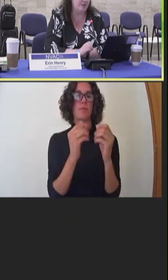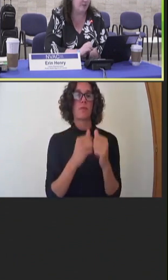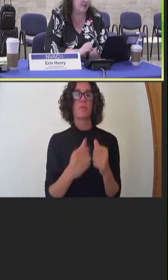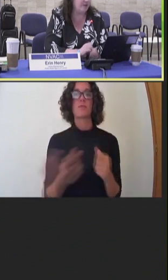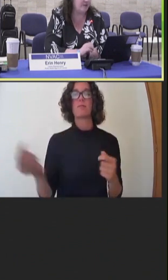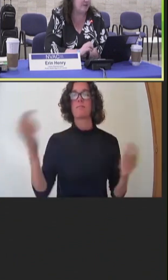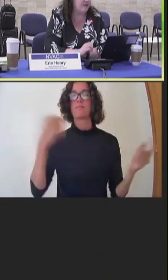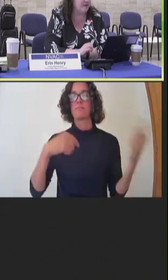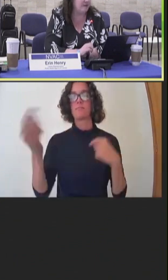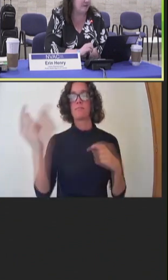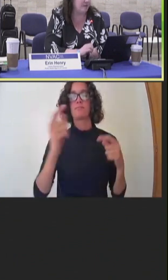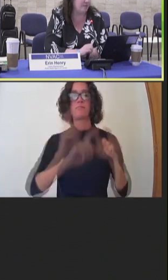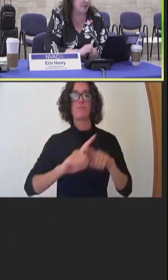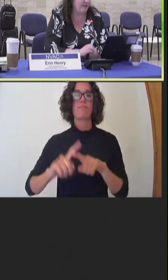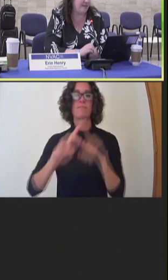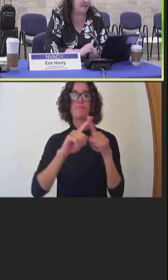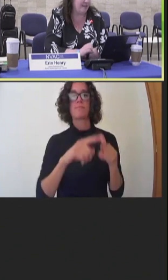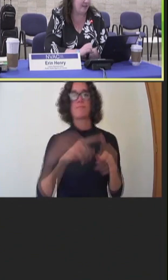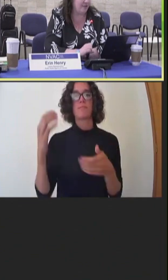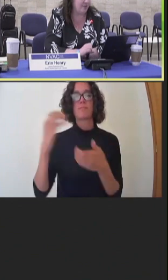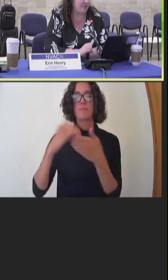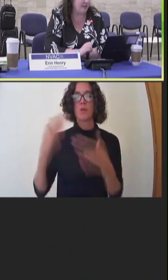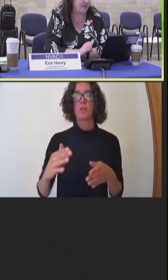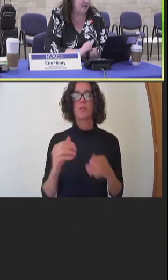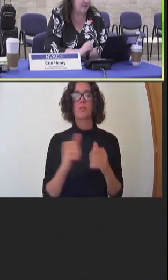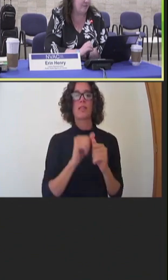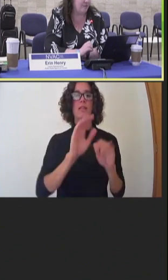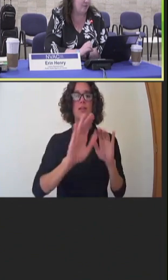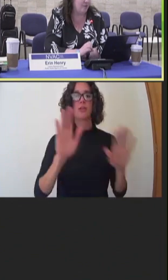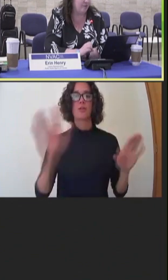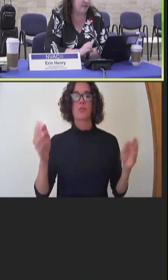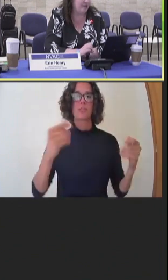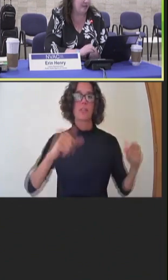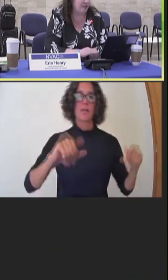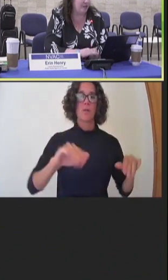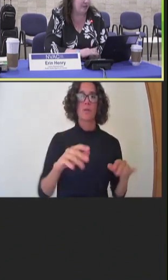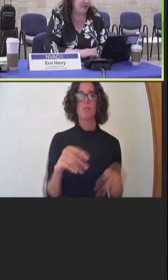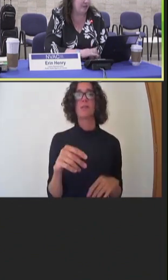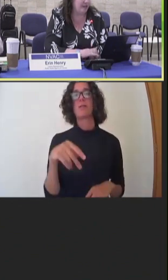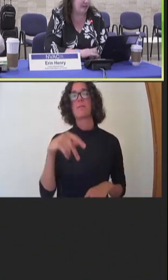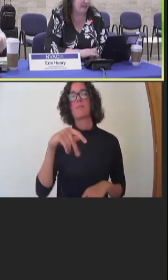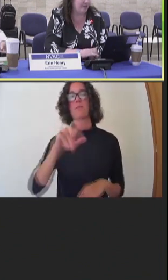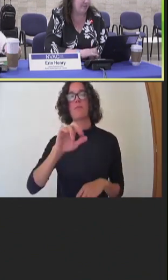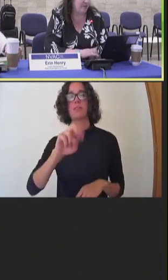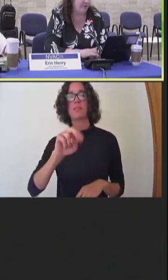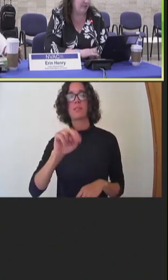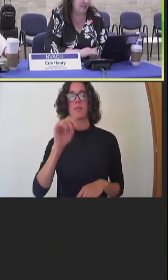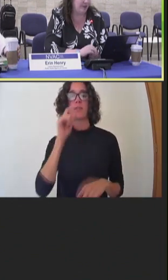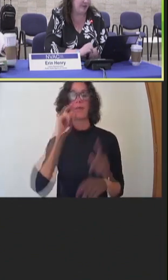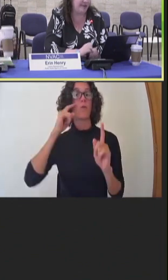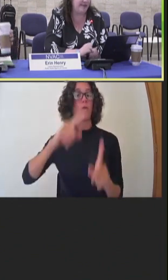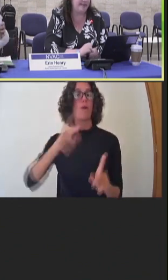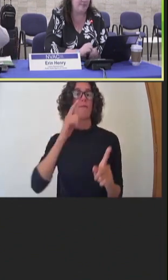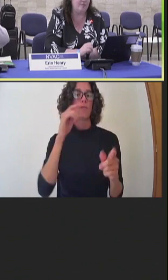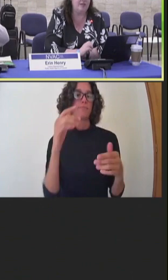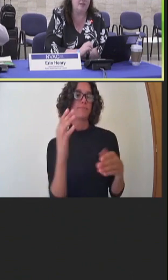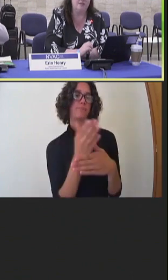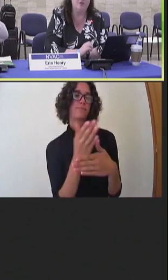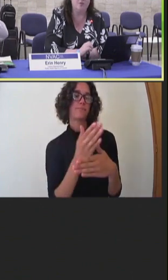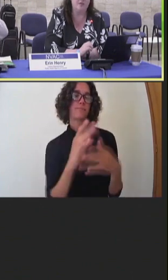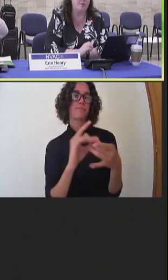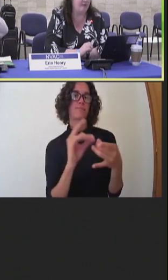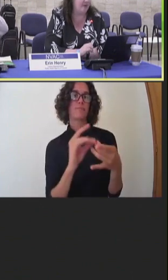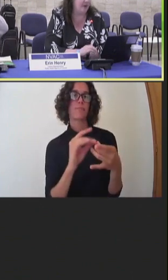immunization partners, along with their provinces and territories, with the goal of reaching a shared understanding of renewed priorities and objectives